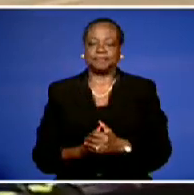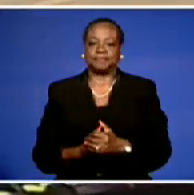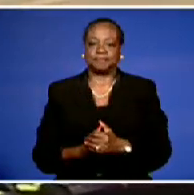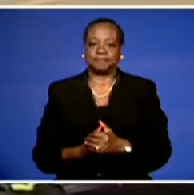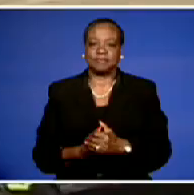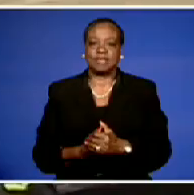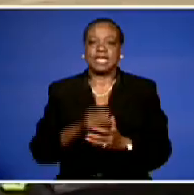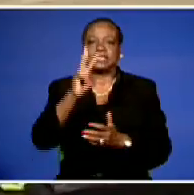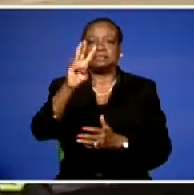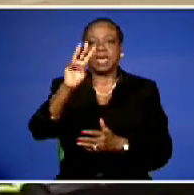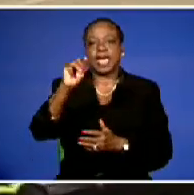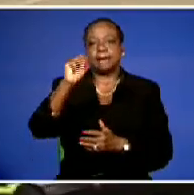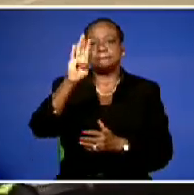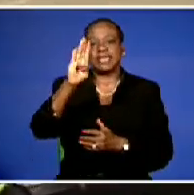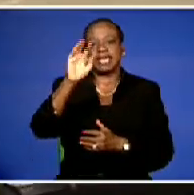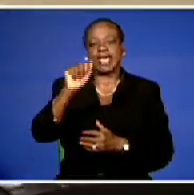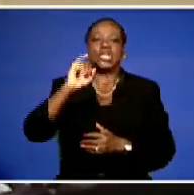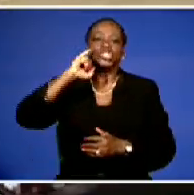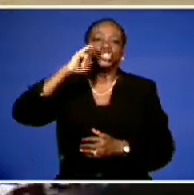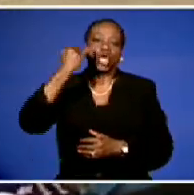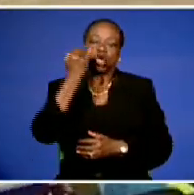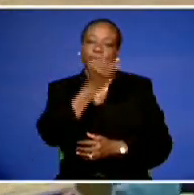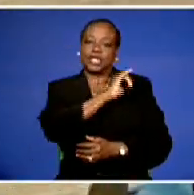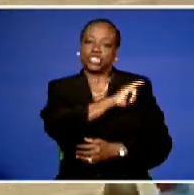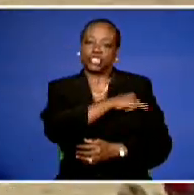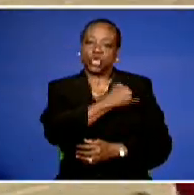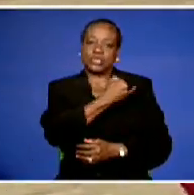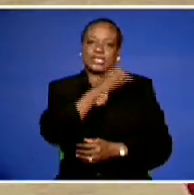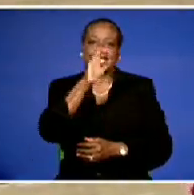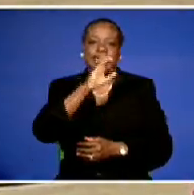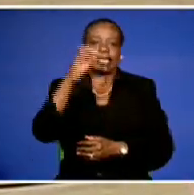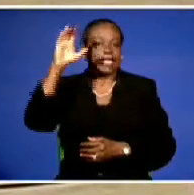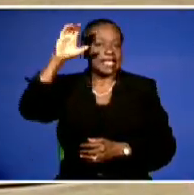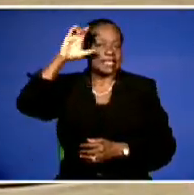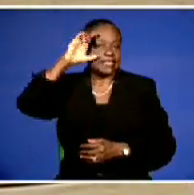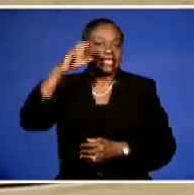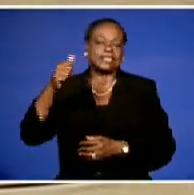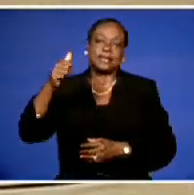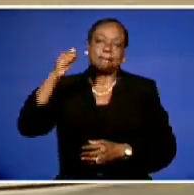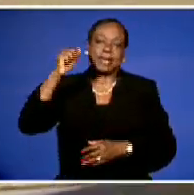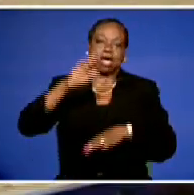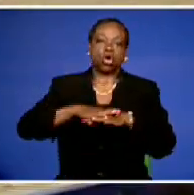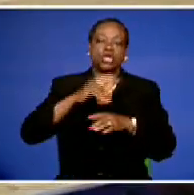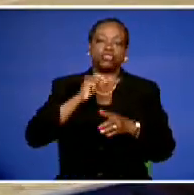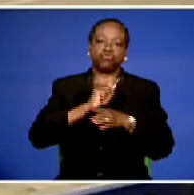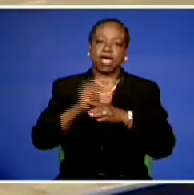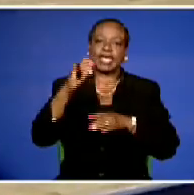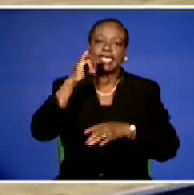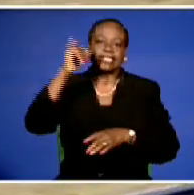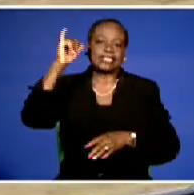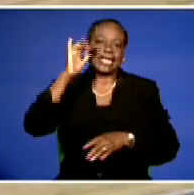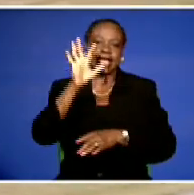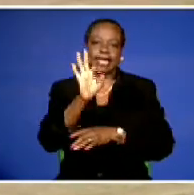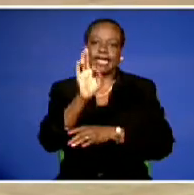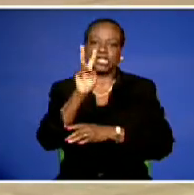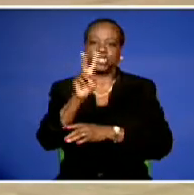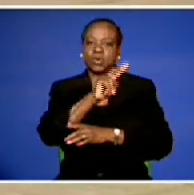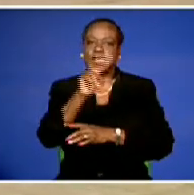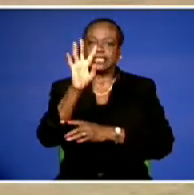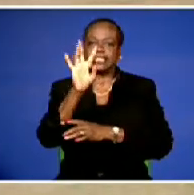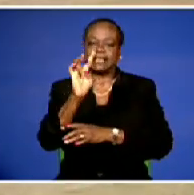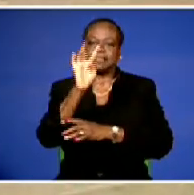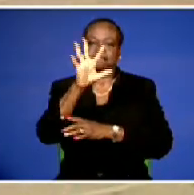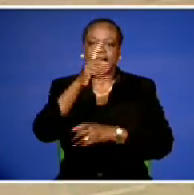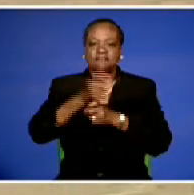From the WNBA, Jonquel Jones and the Connecticut Sun finally able to get back on track yesterday with a 92-75